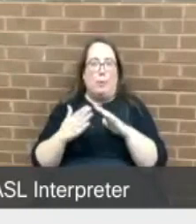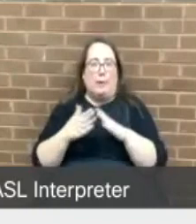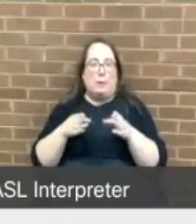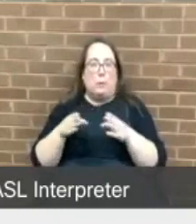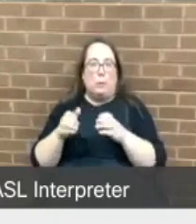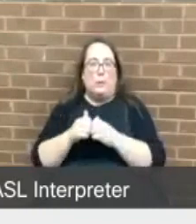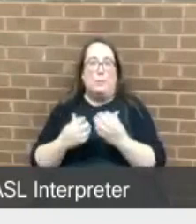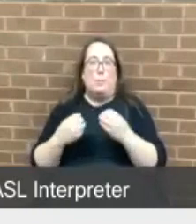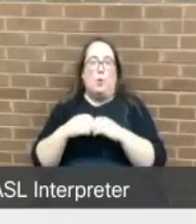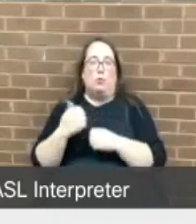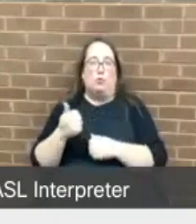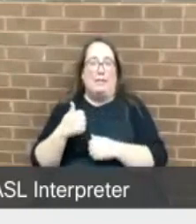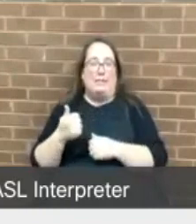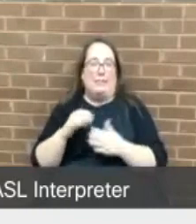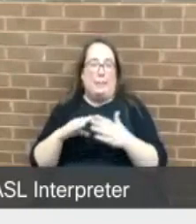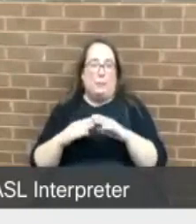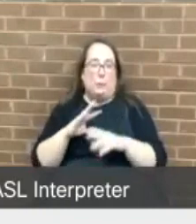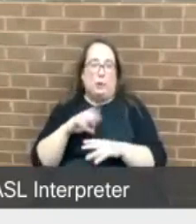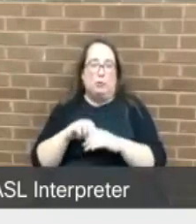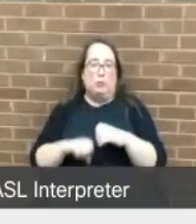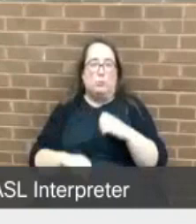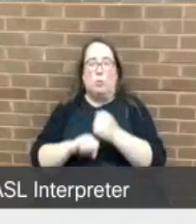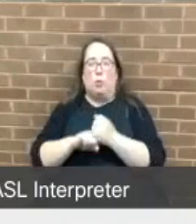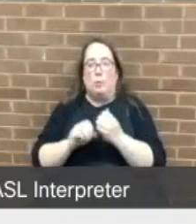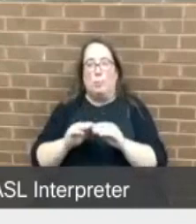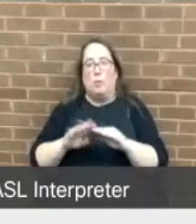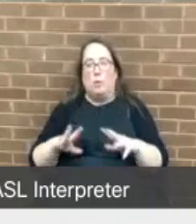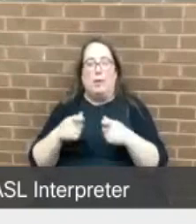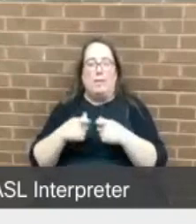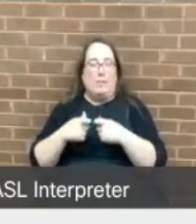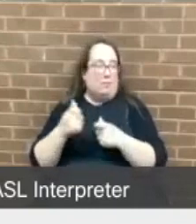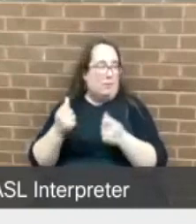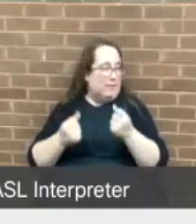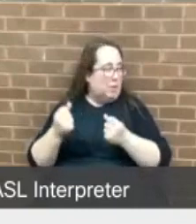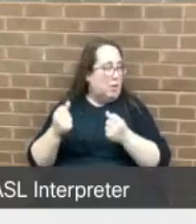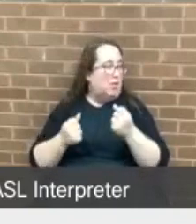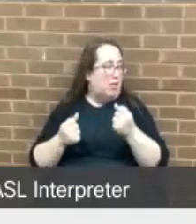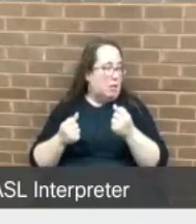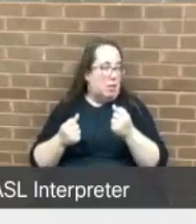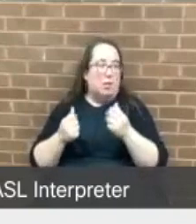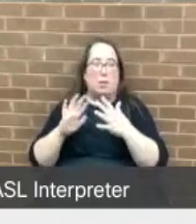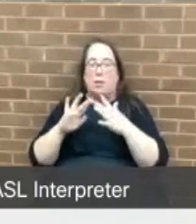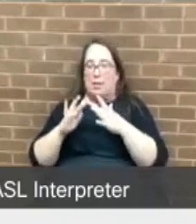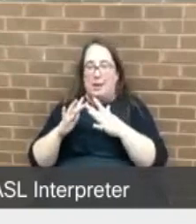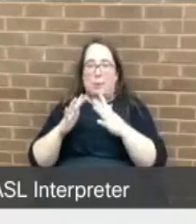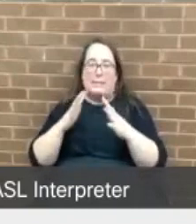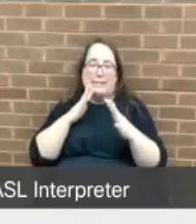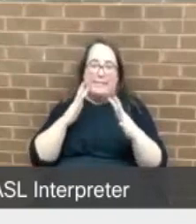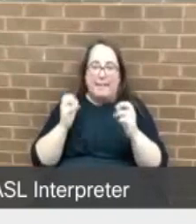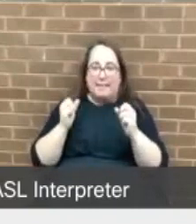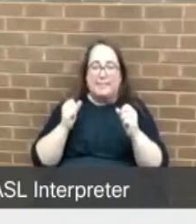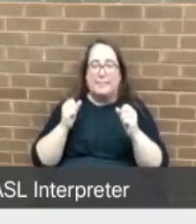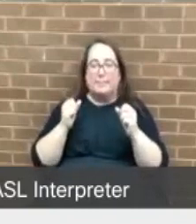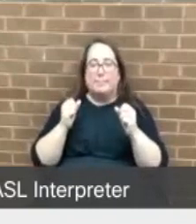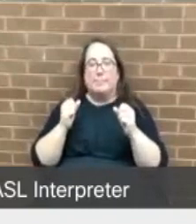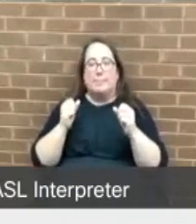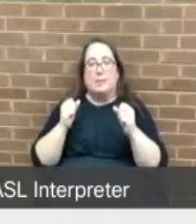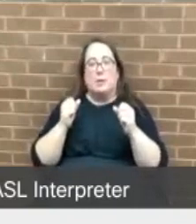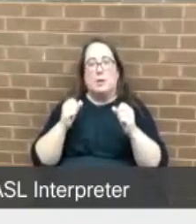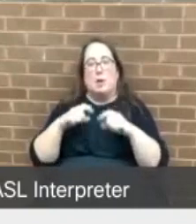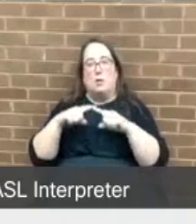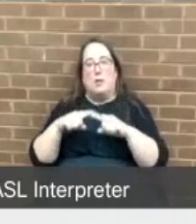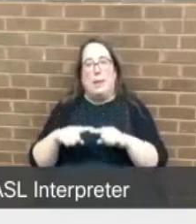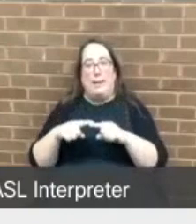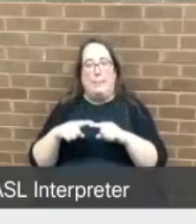more transit options. This includes supporting the deployment of electric vehicles. The network is fast, and a network of fast and